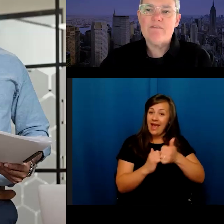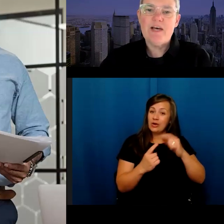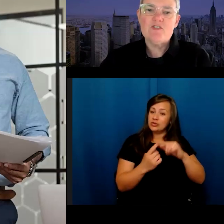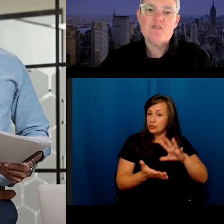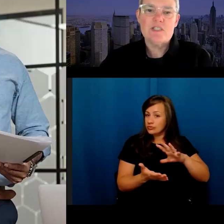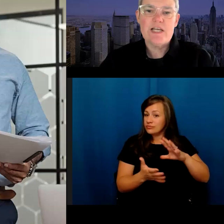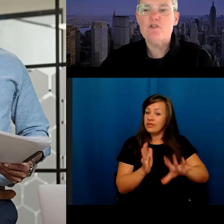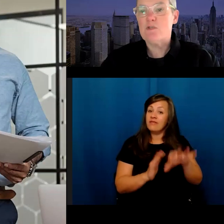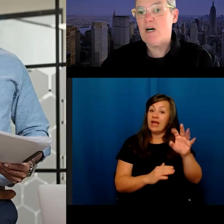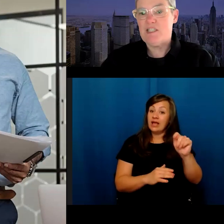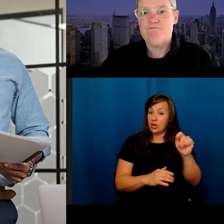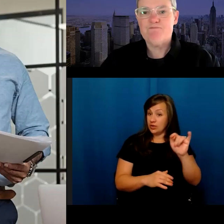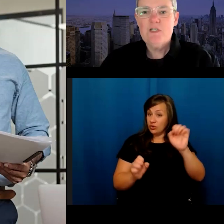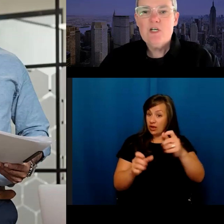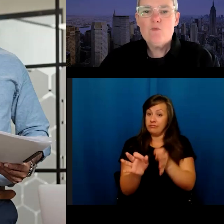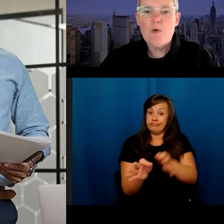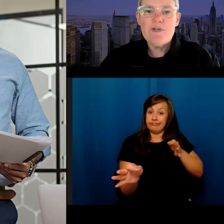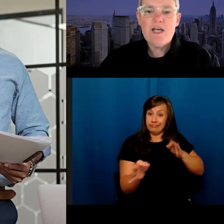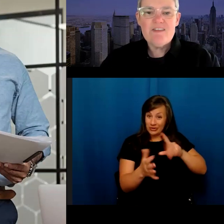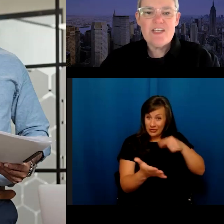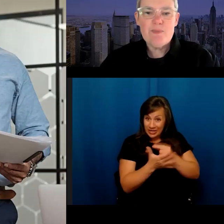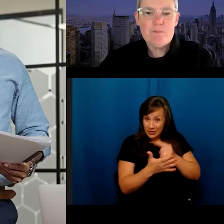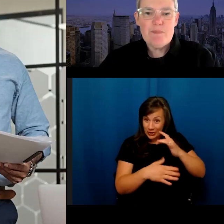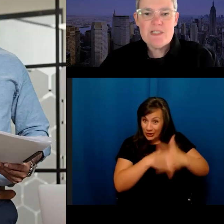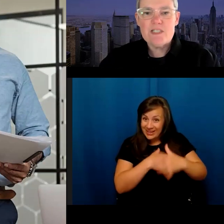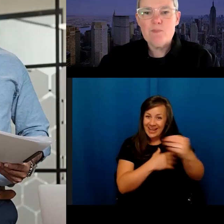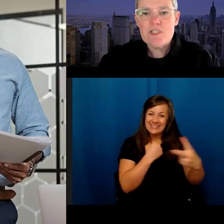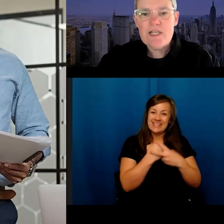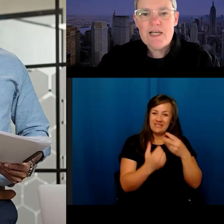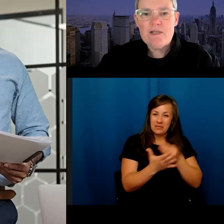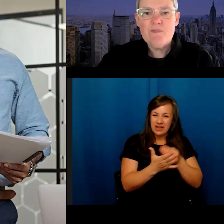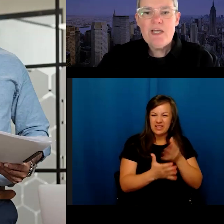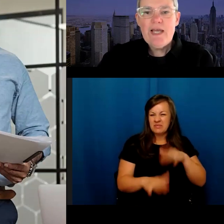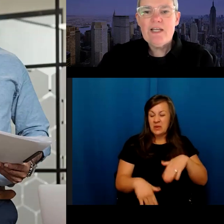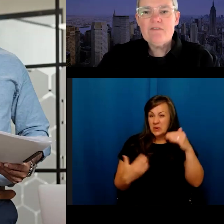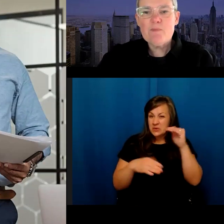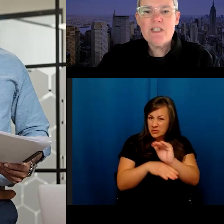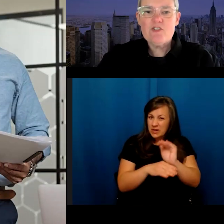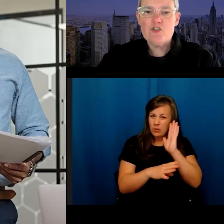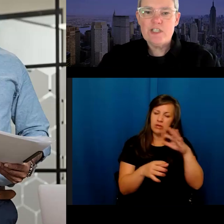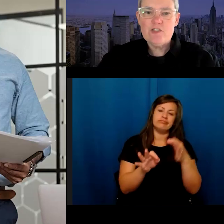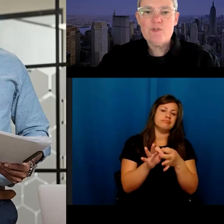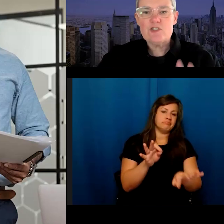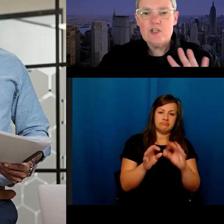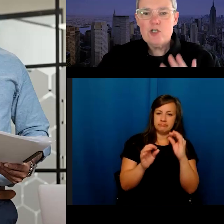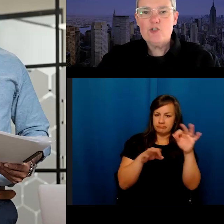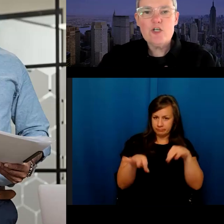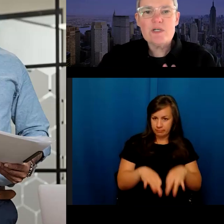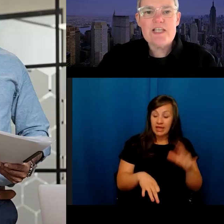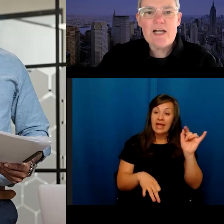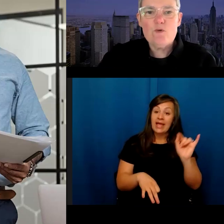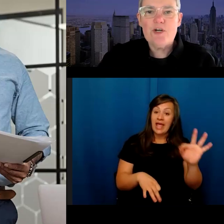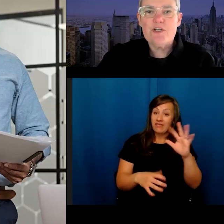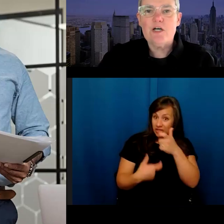you graduate faster and save you some money. I'm going to kind of keep it a bit simple today, and if something catches your interest,